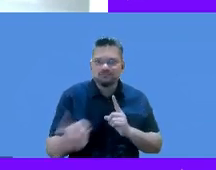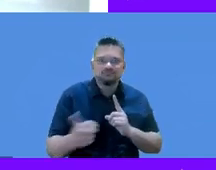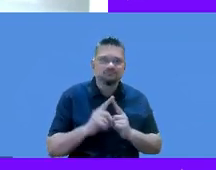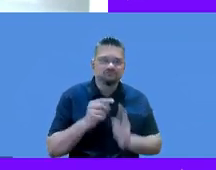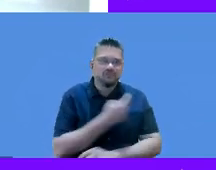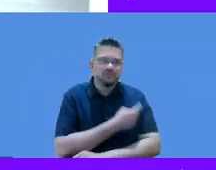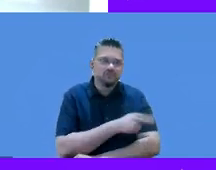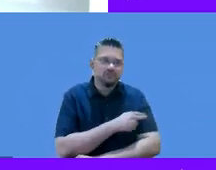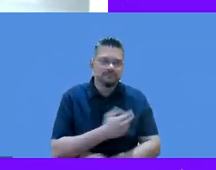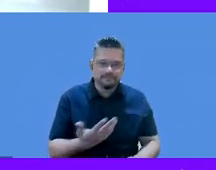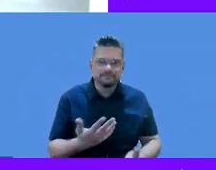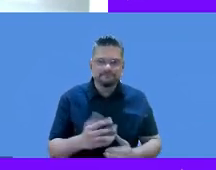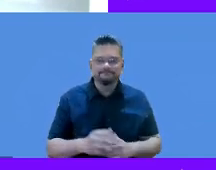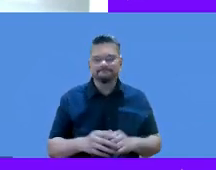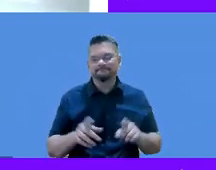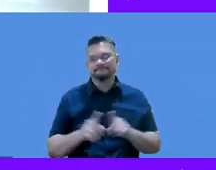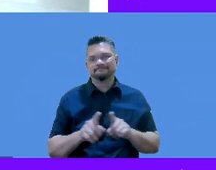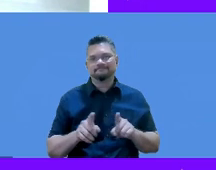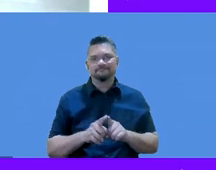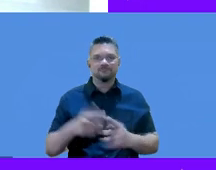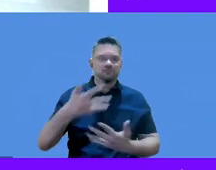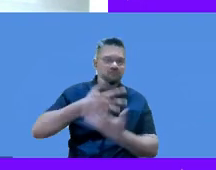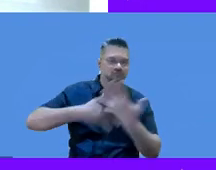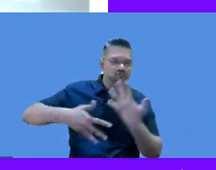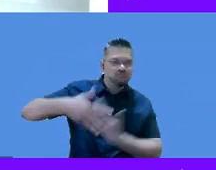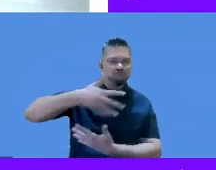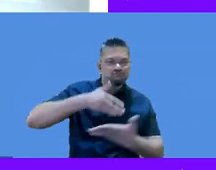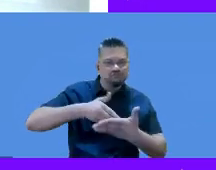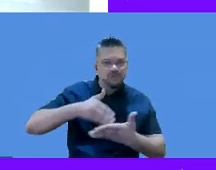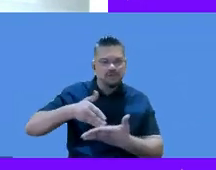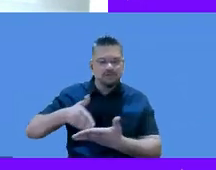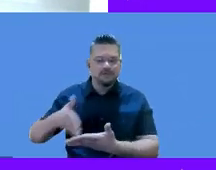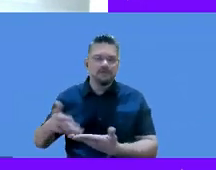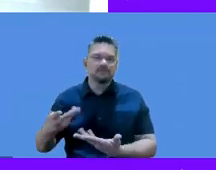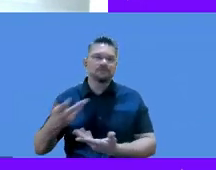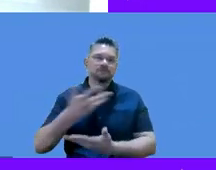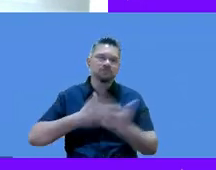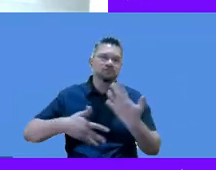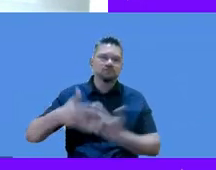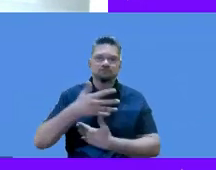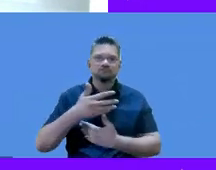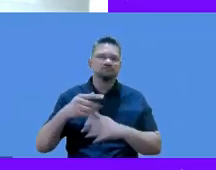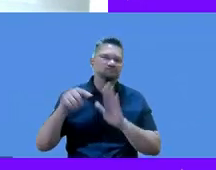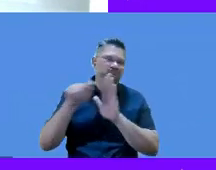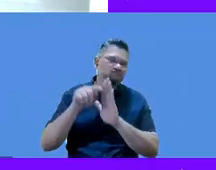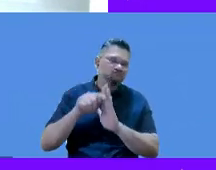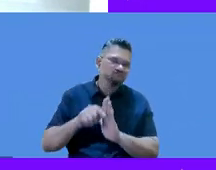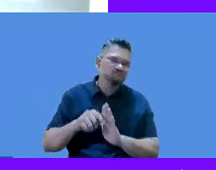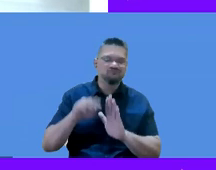so discriminatory social norms, forcing girls to withhold their final destination for fear of being judged as well